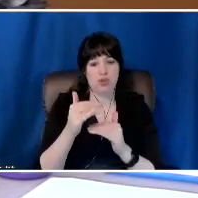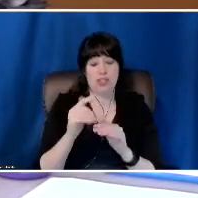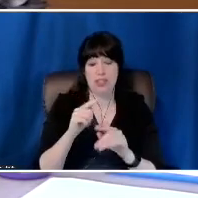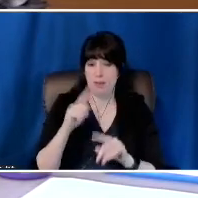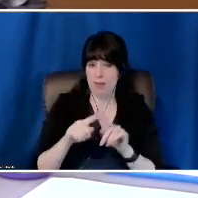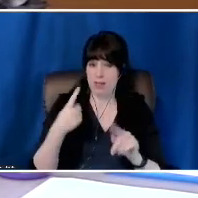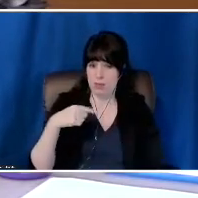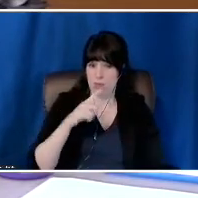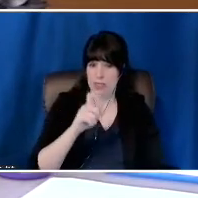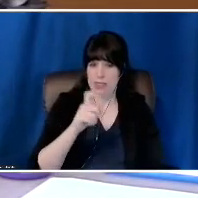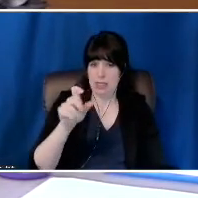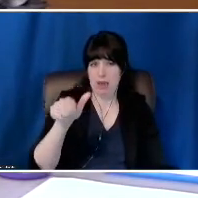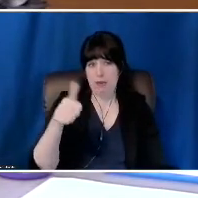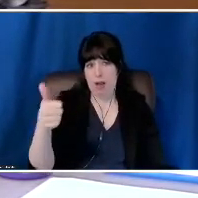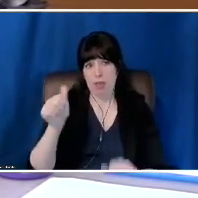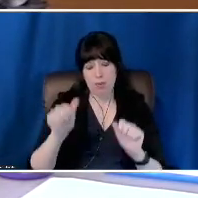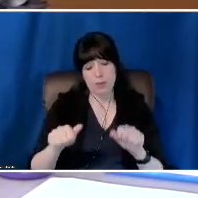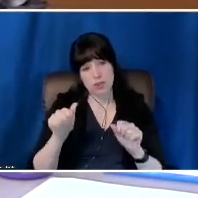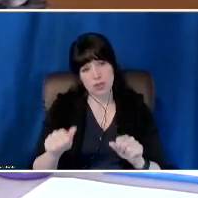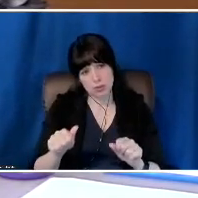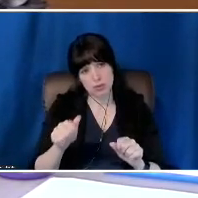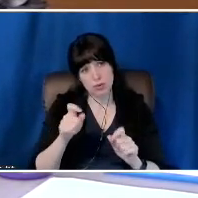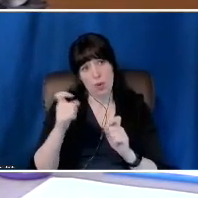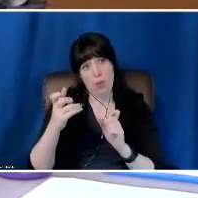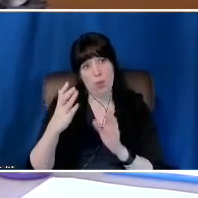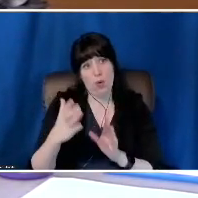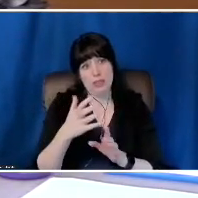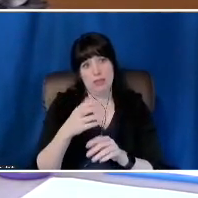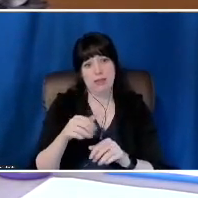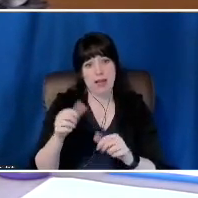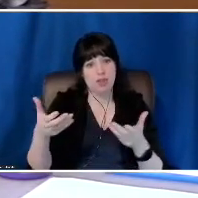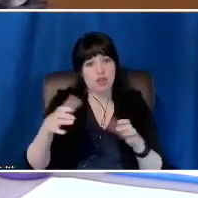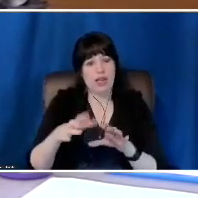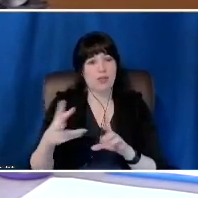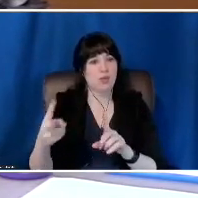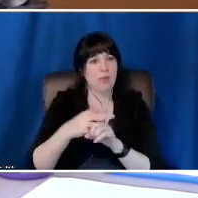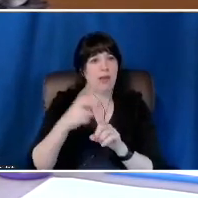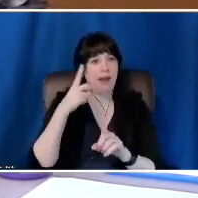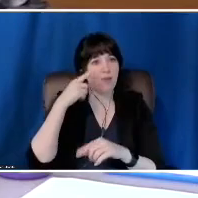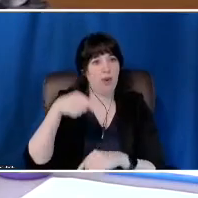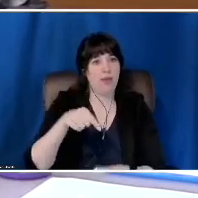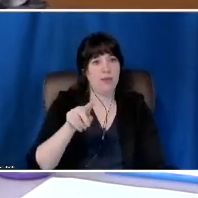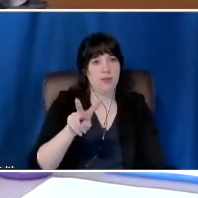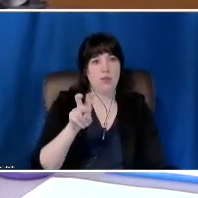other potential awardees a chance to apply for this